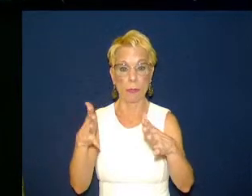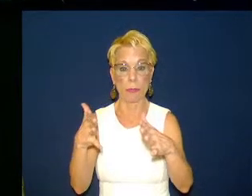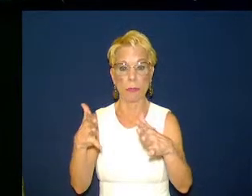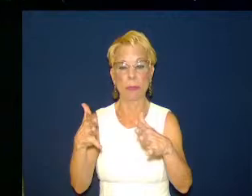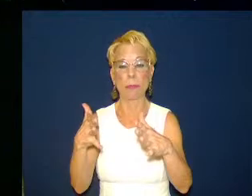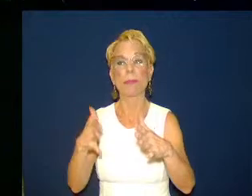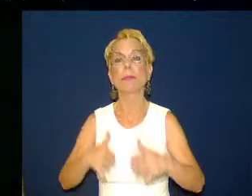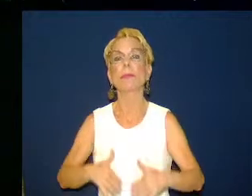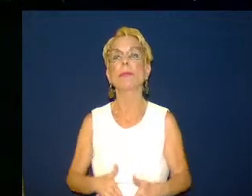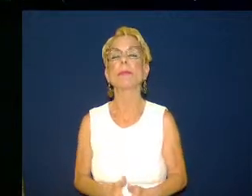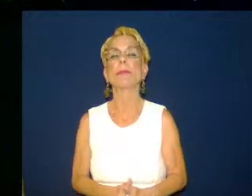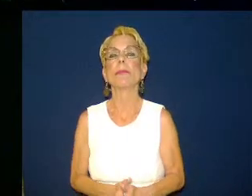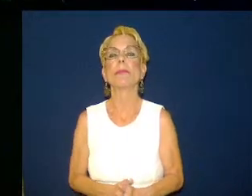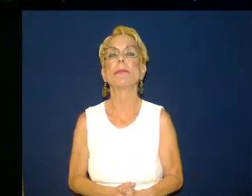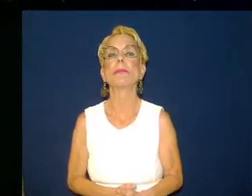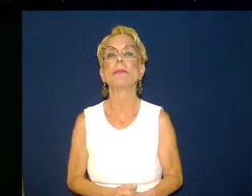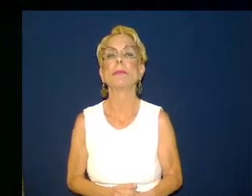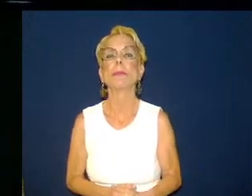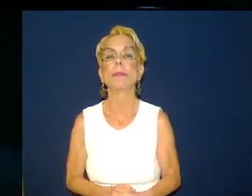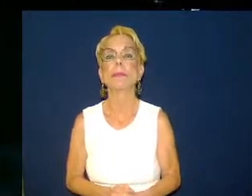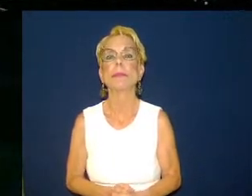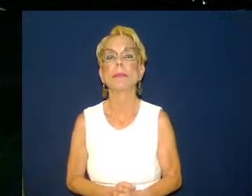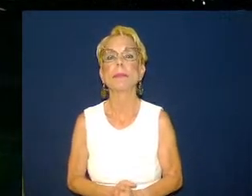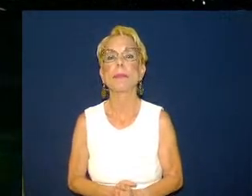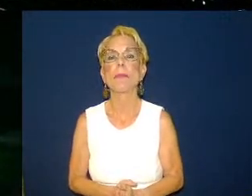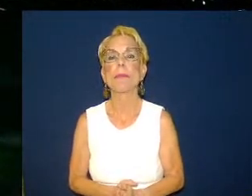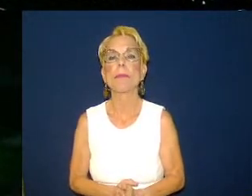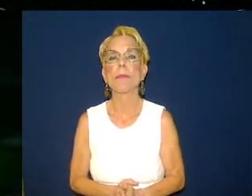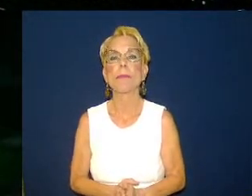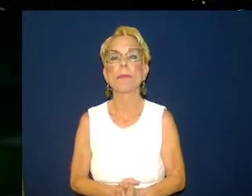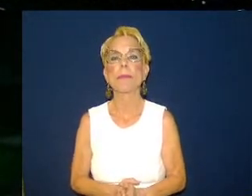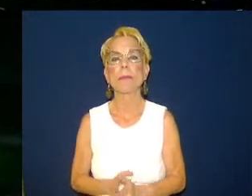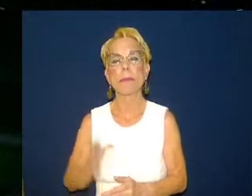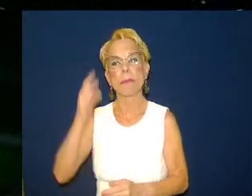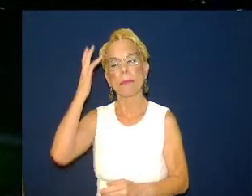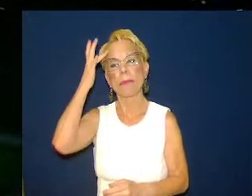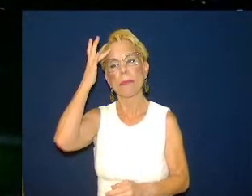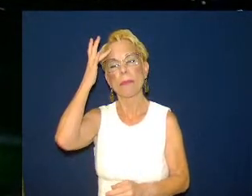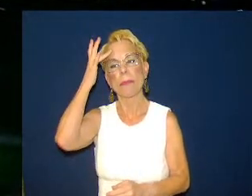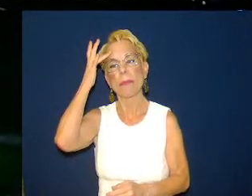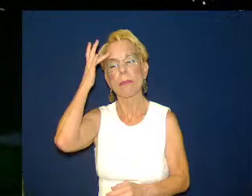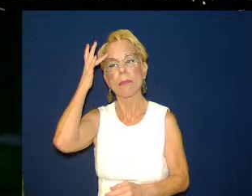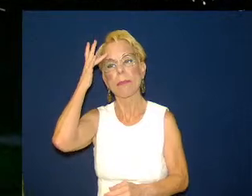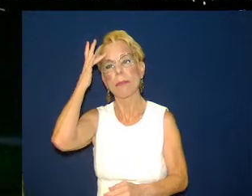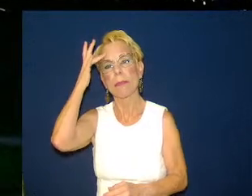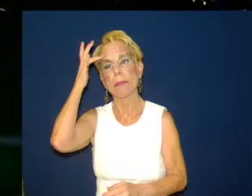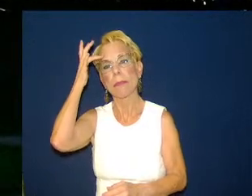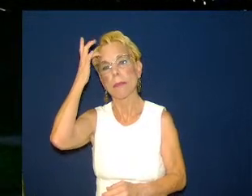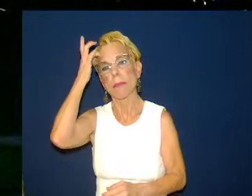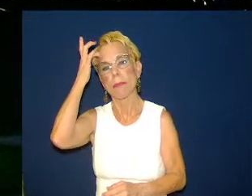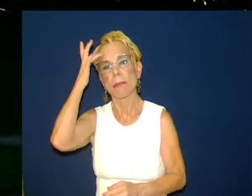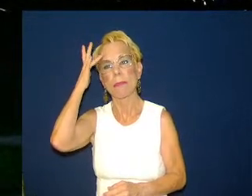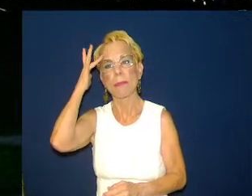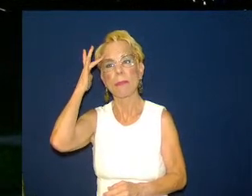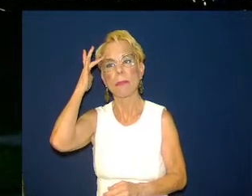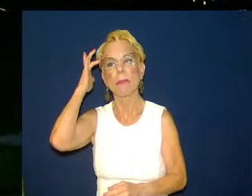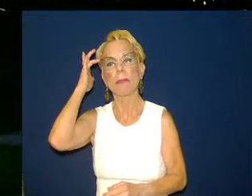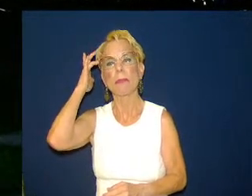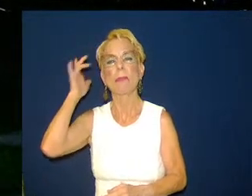Lord, I love you, but life is just a little bit better right now when I have a little bit of control.